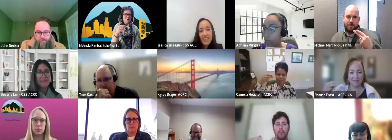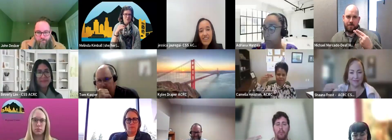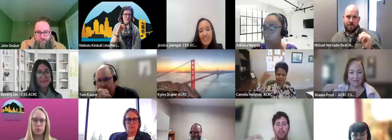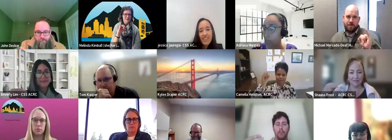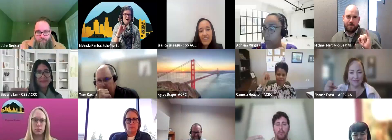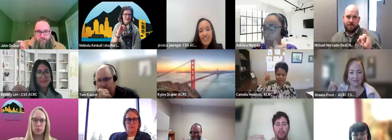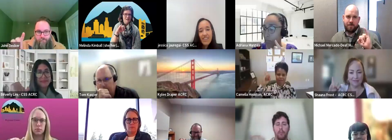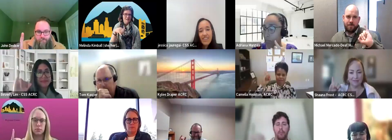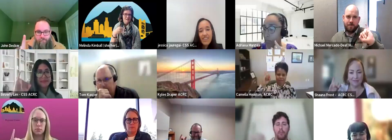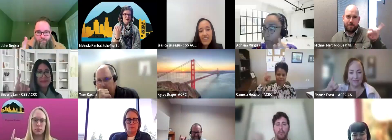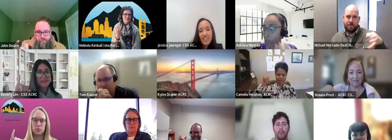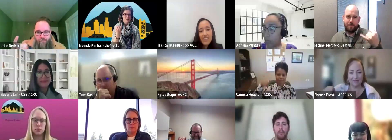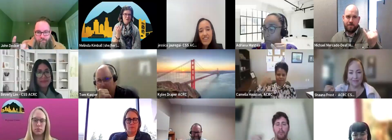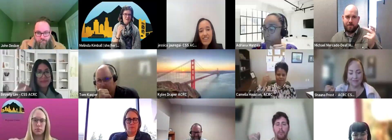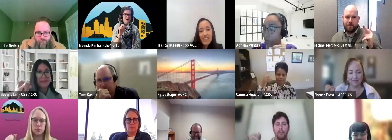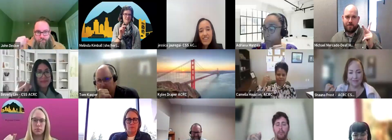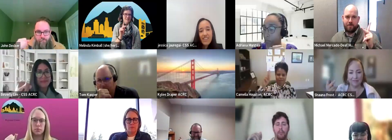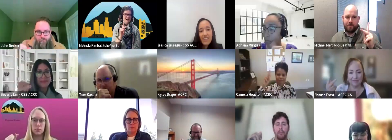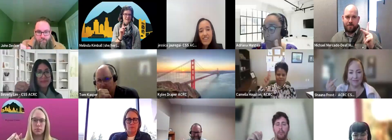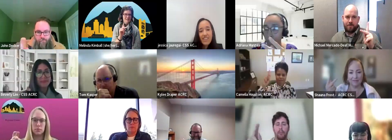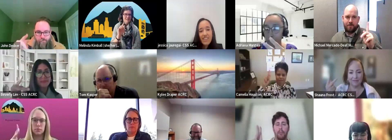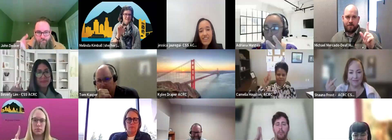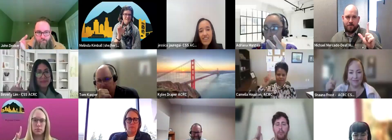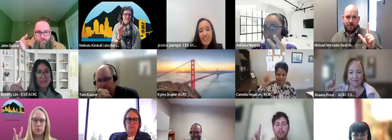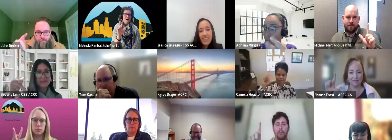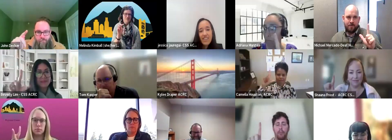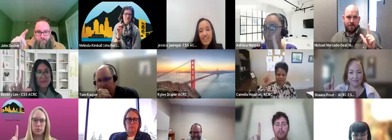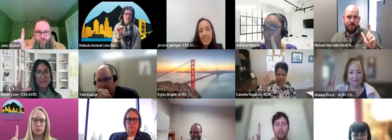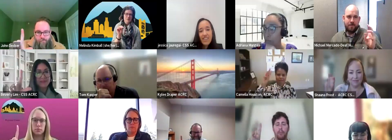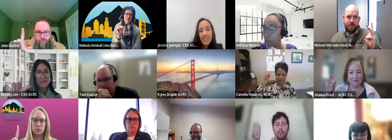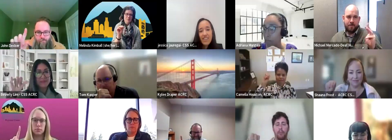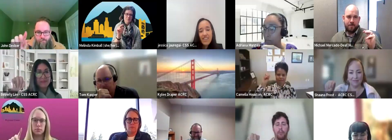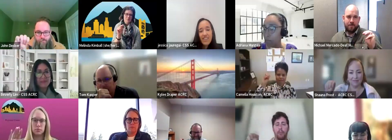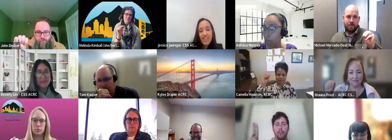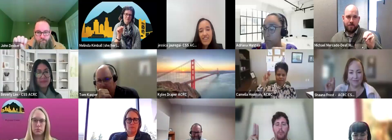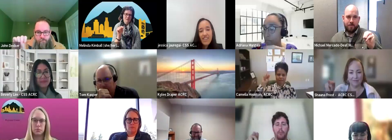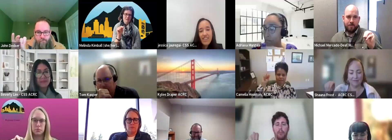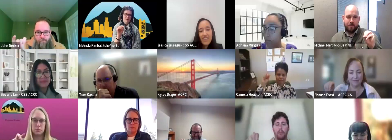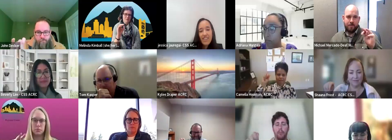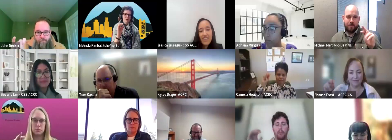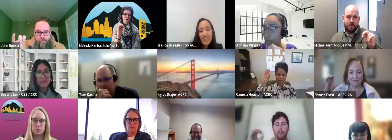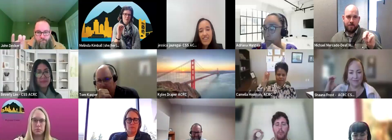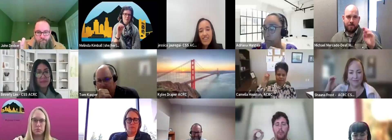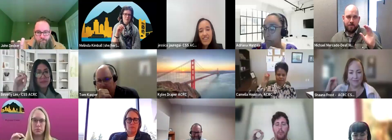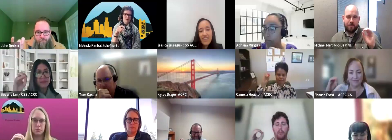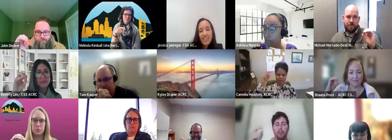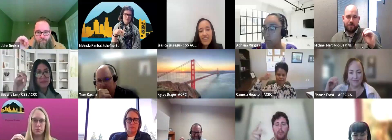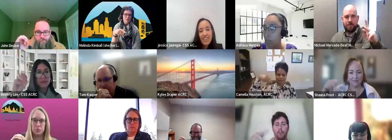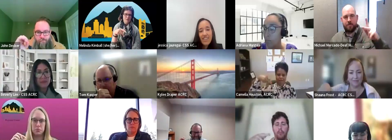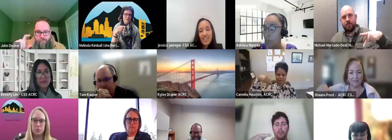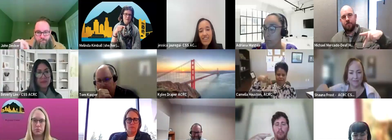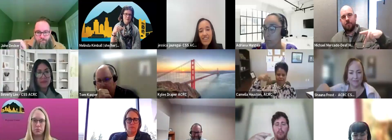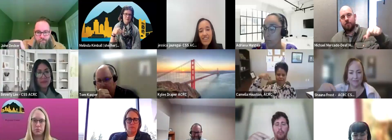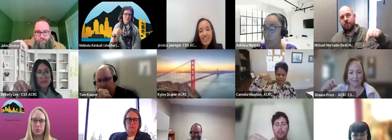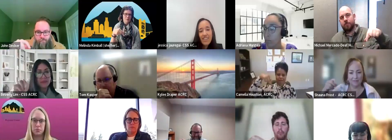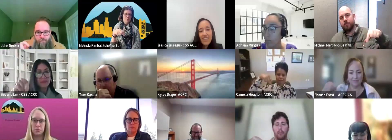H, I, J, K, L, M, N, O,